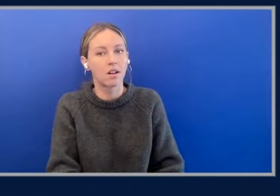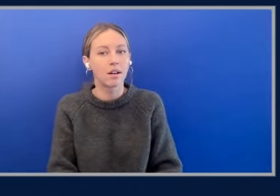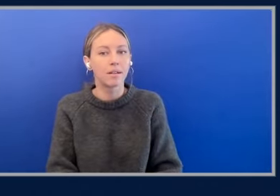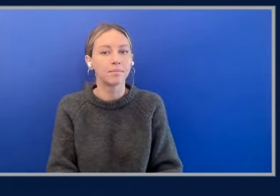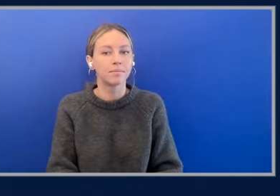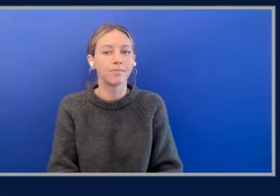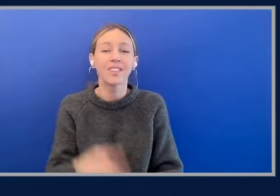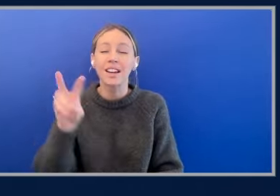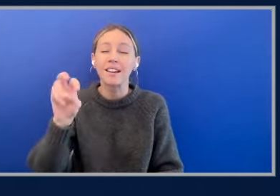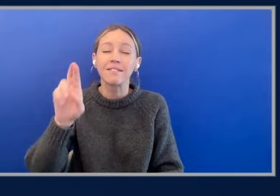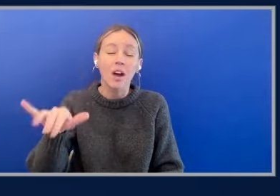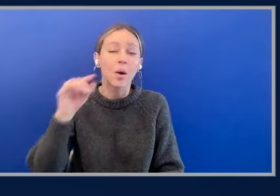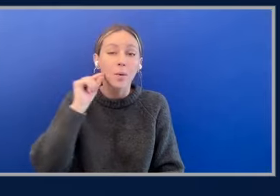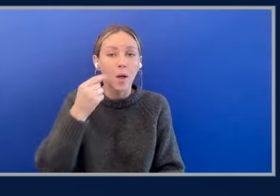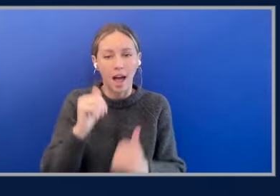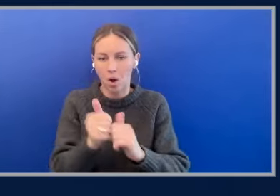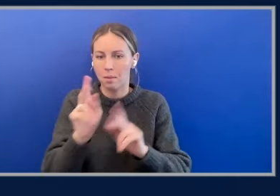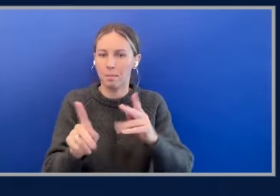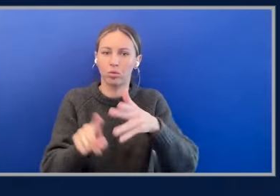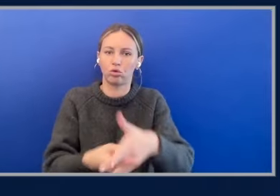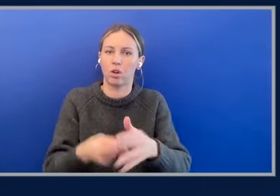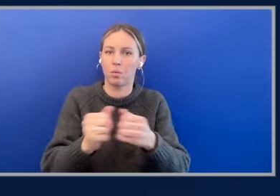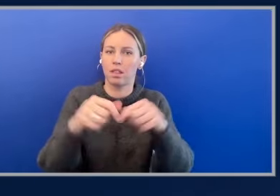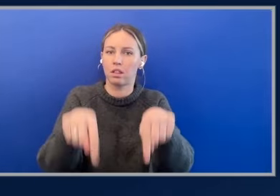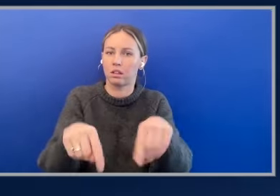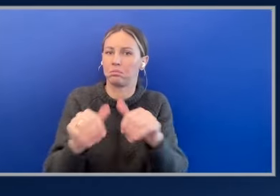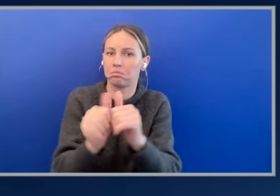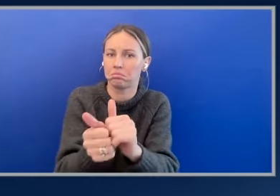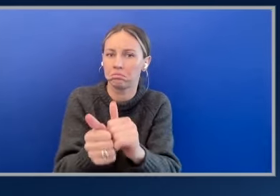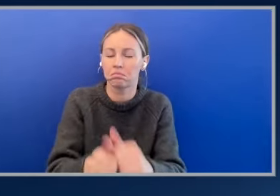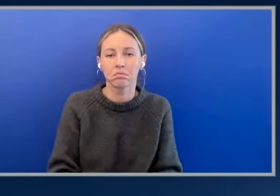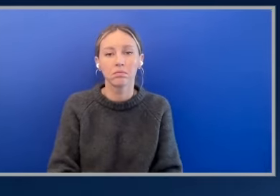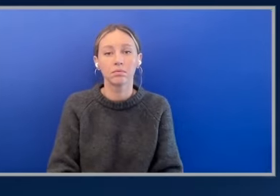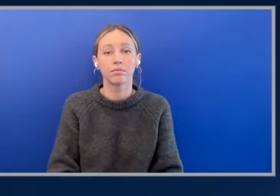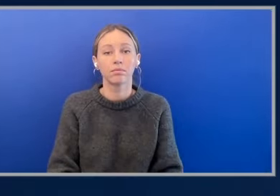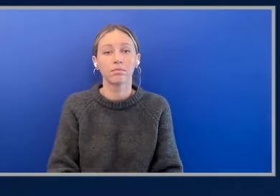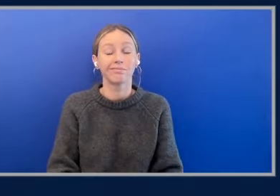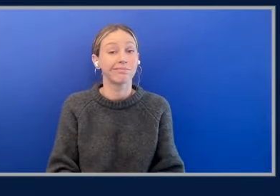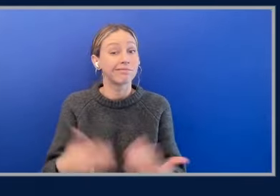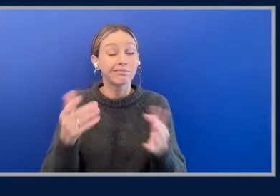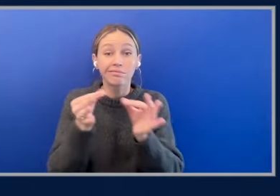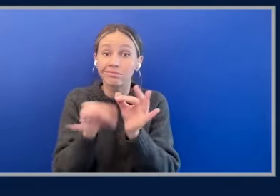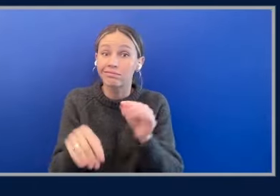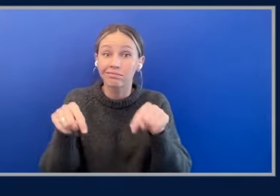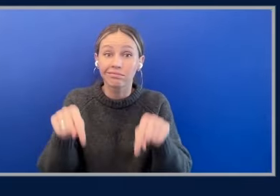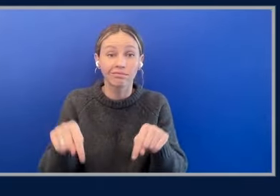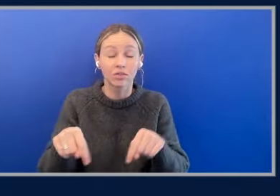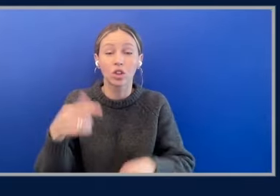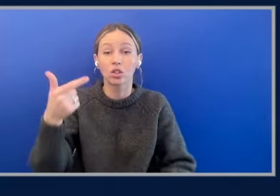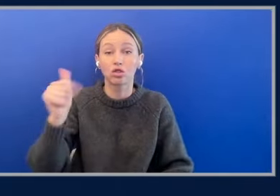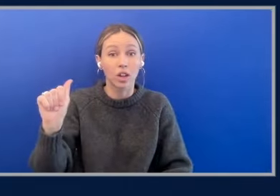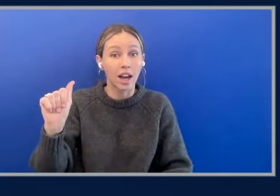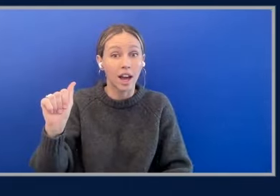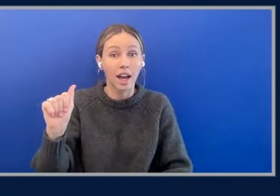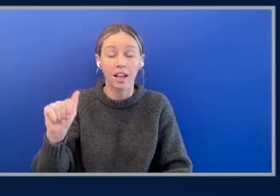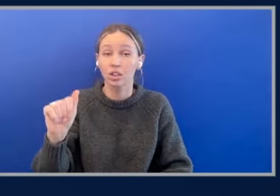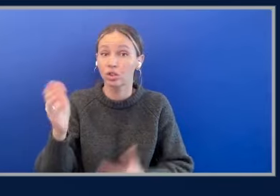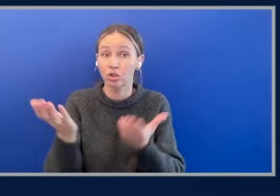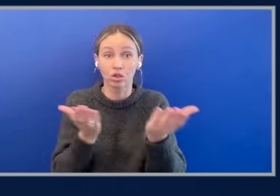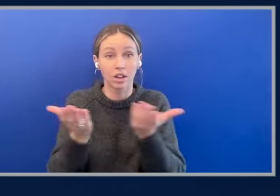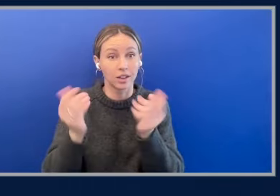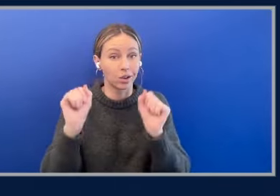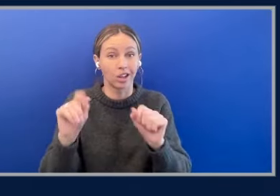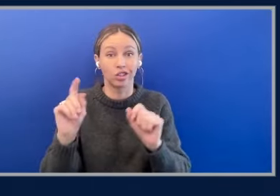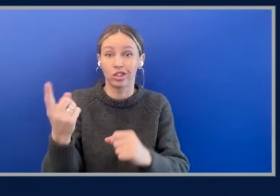Very cool stuff. How do people get started with this? That's pretty straightforward. This is a GA service. You can just go to